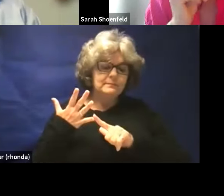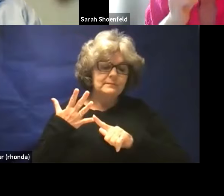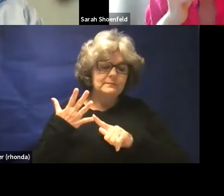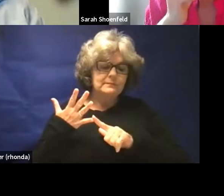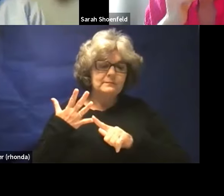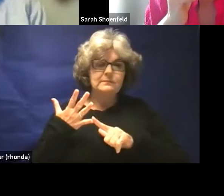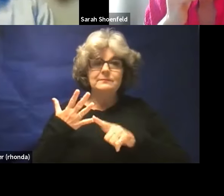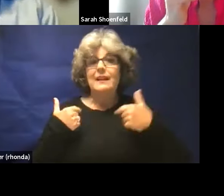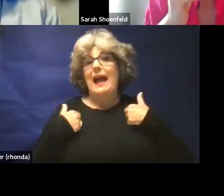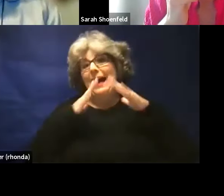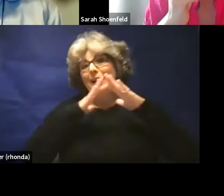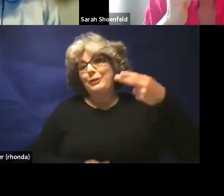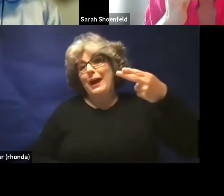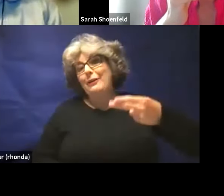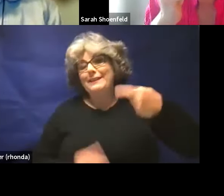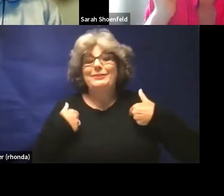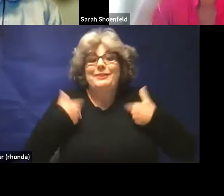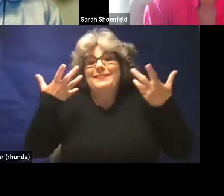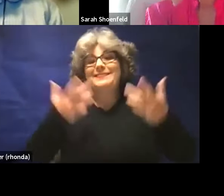I do house history, so what do I do?